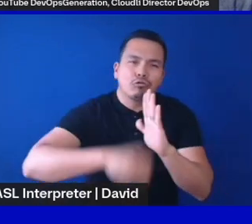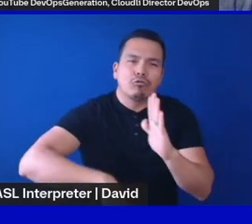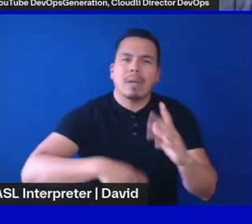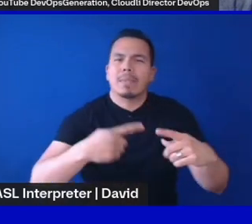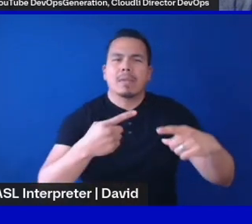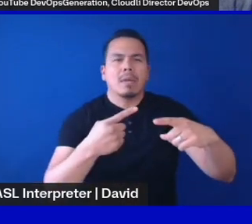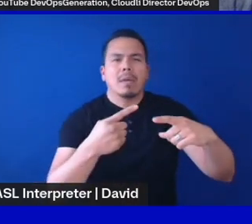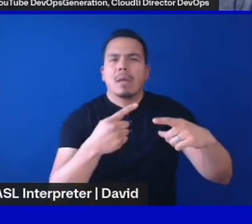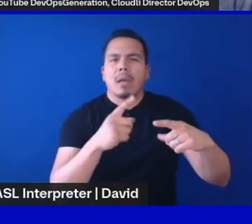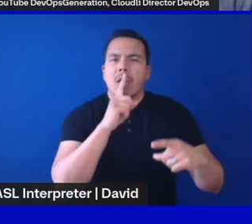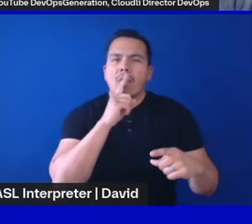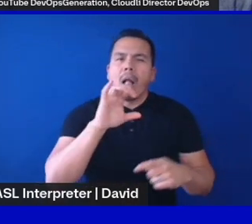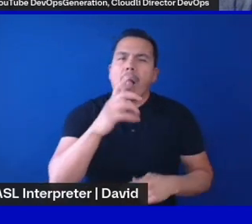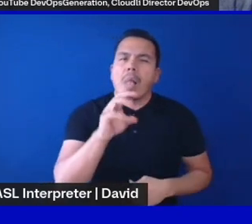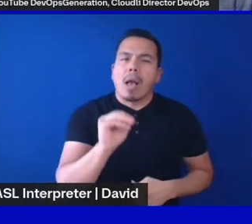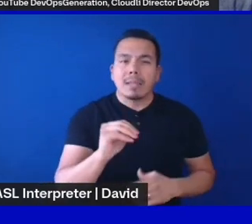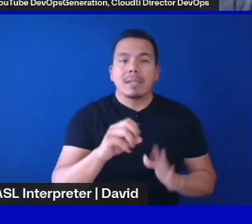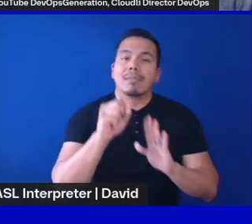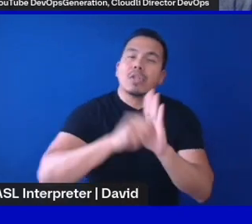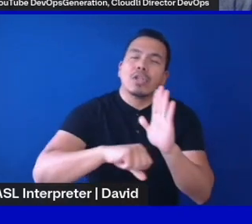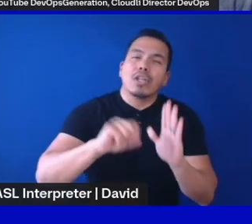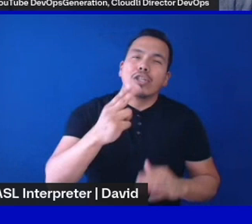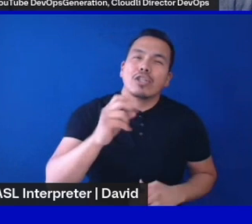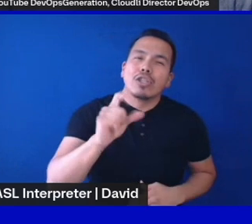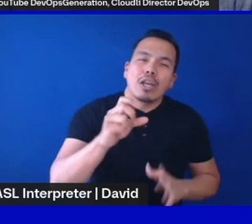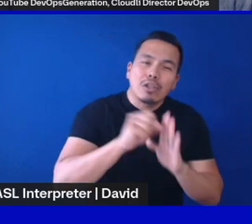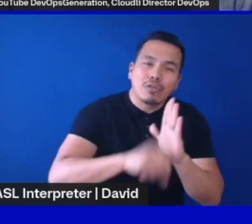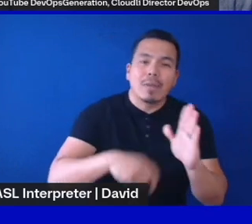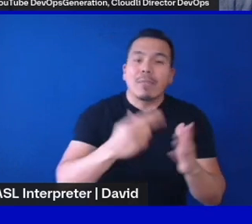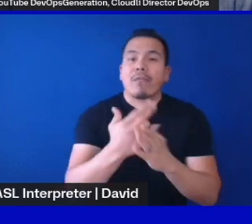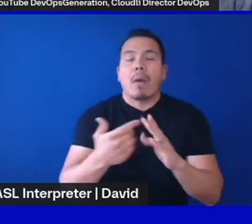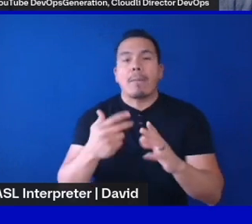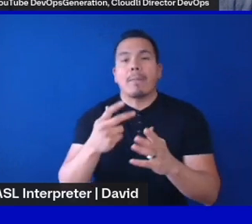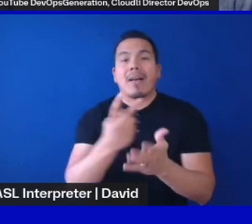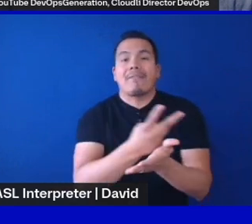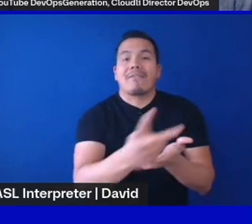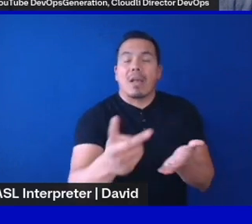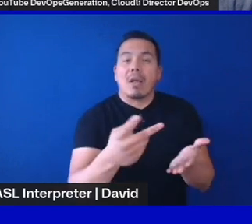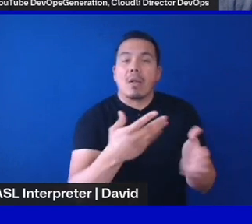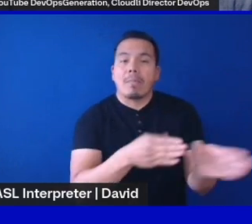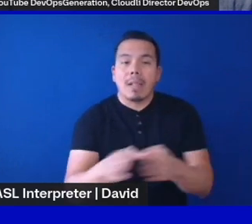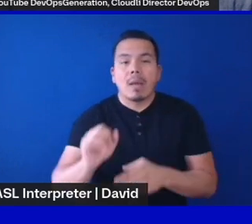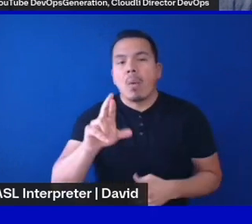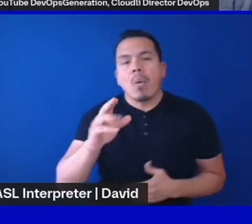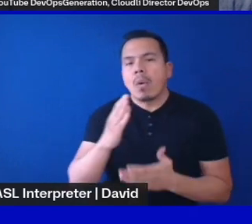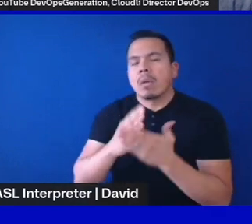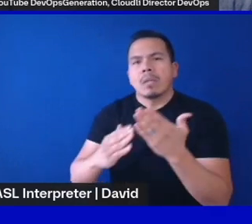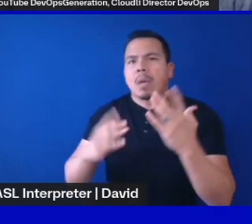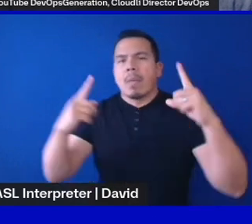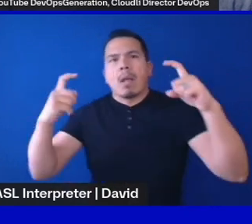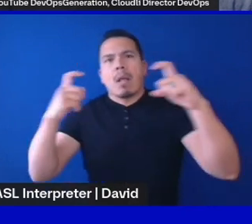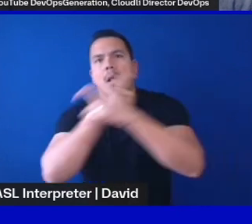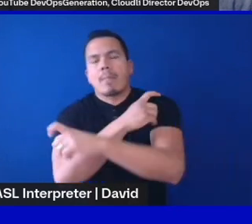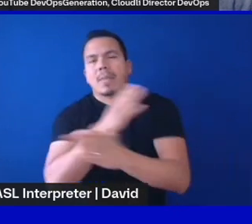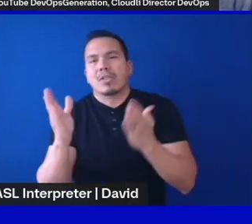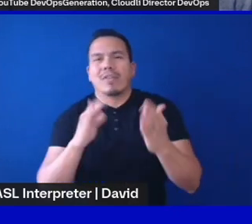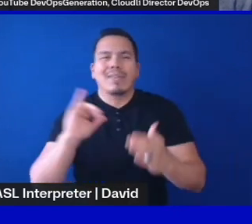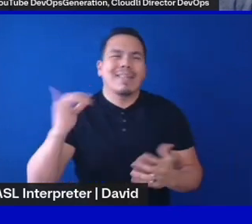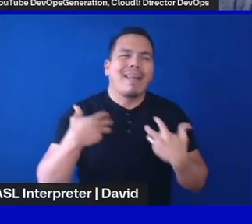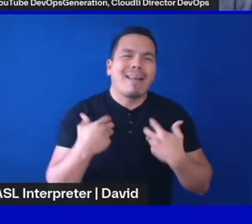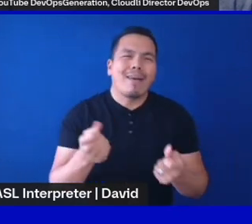installation, scripts as part of a manually executed failover plan, or even, a quite complex service health management